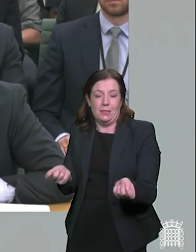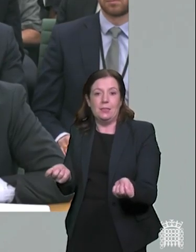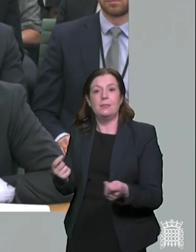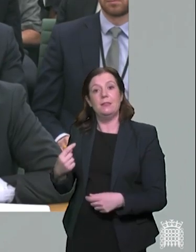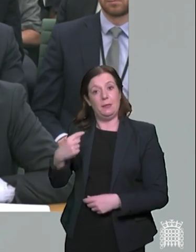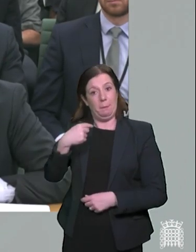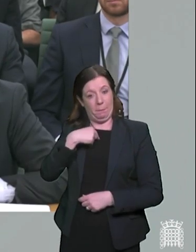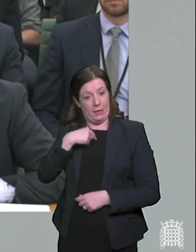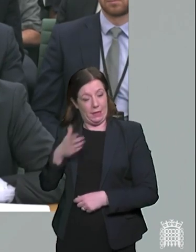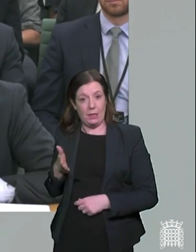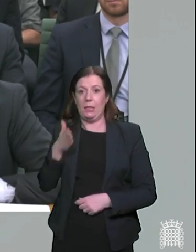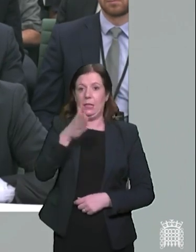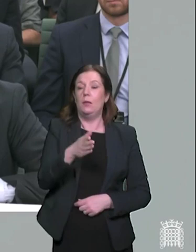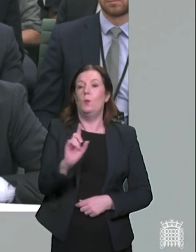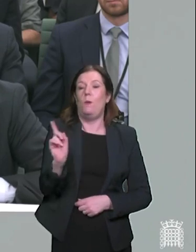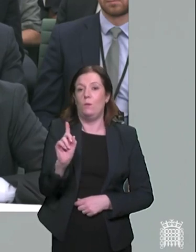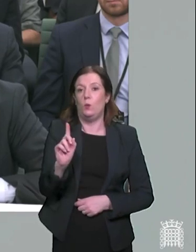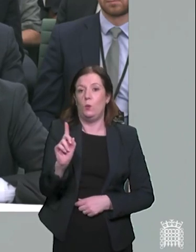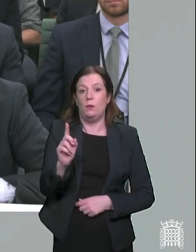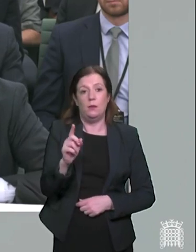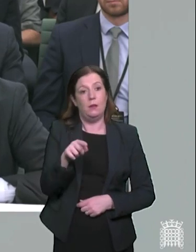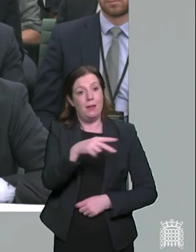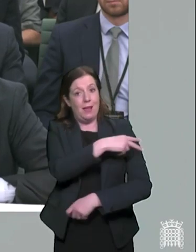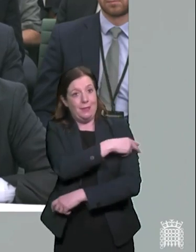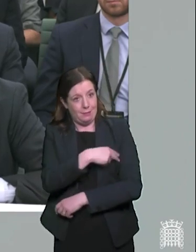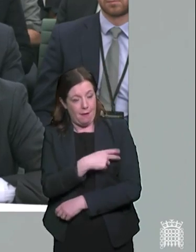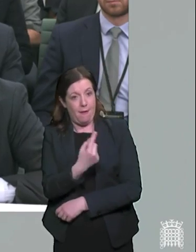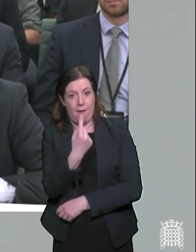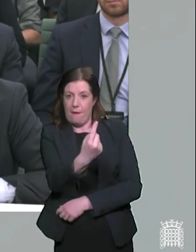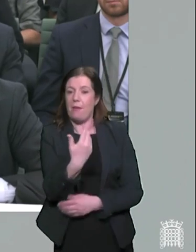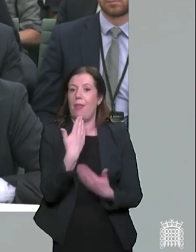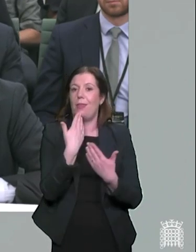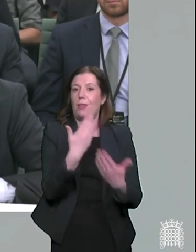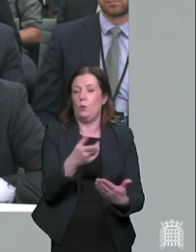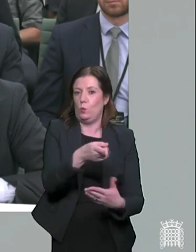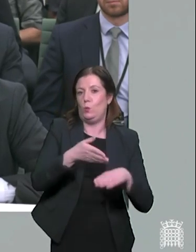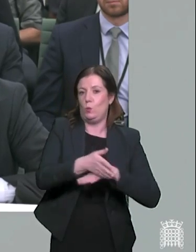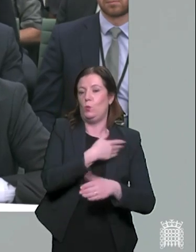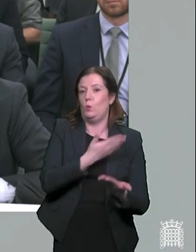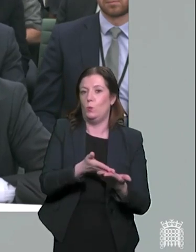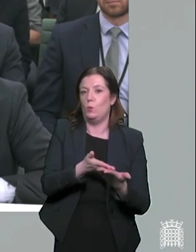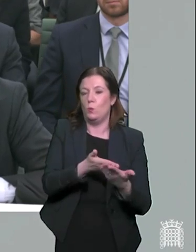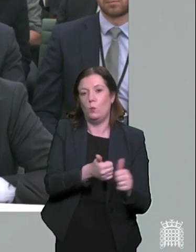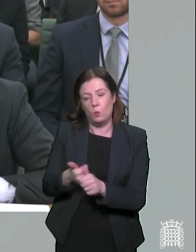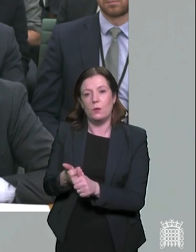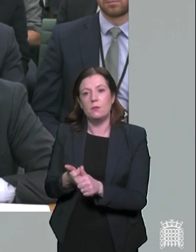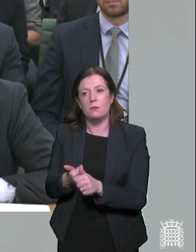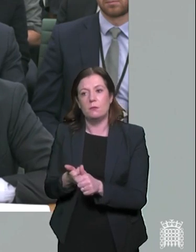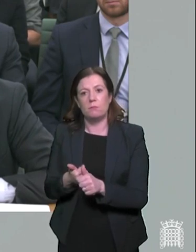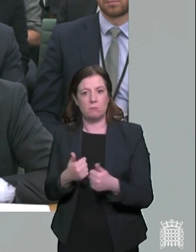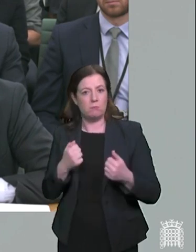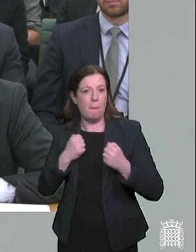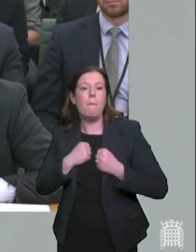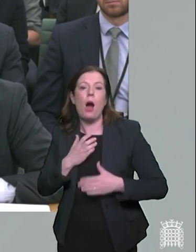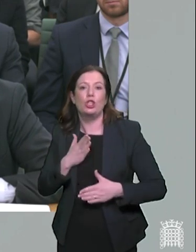What I was doing was thanking staff, or thanking one individual in particular, for their contribution, and I believe that was